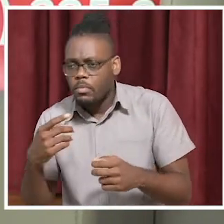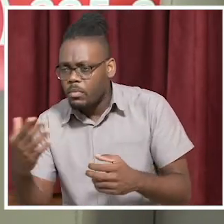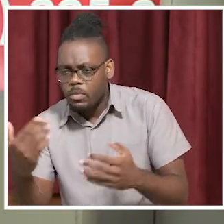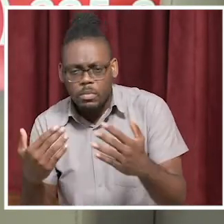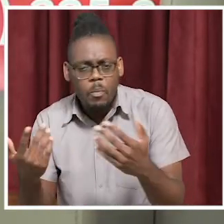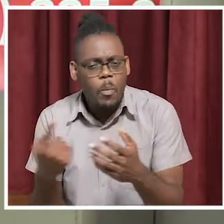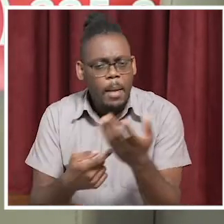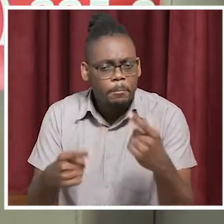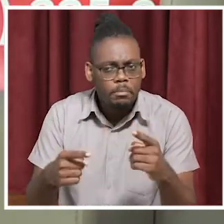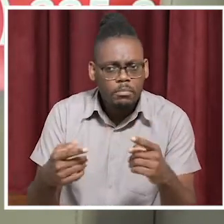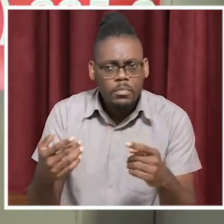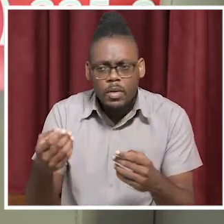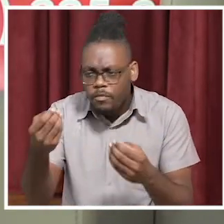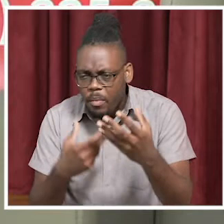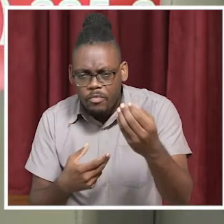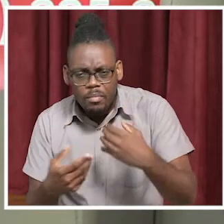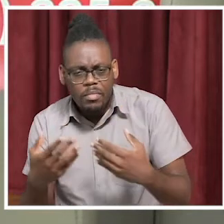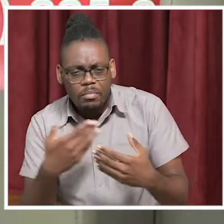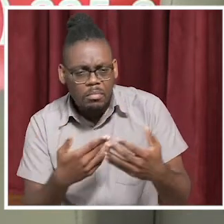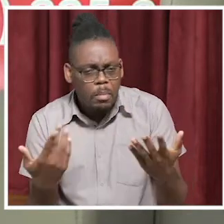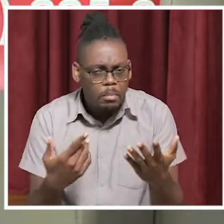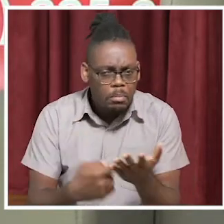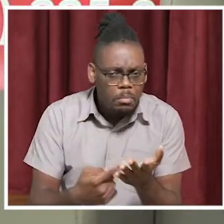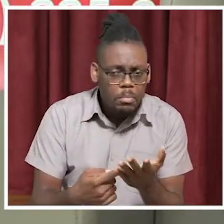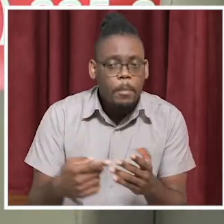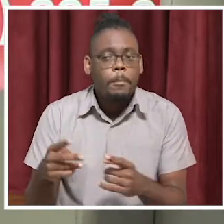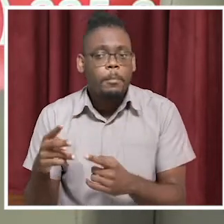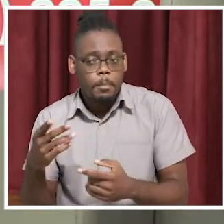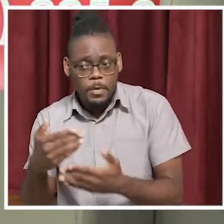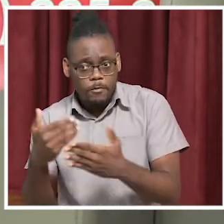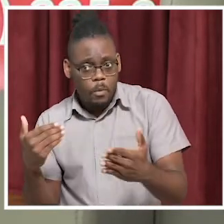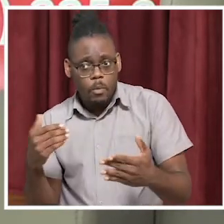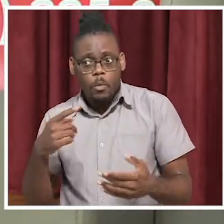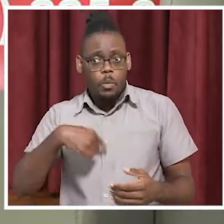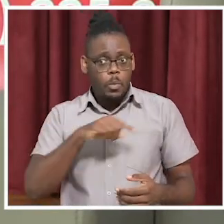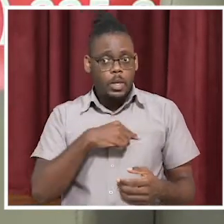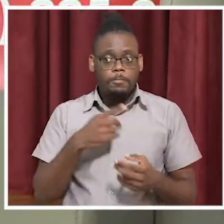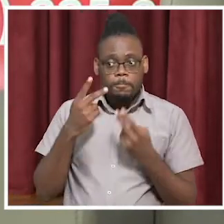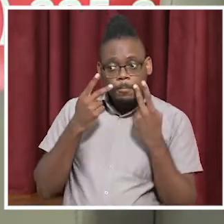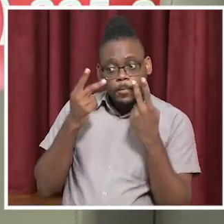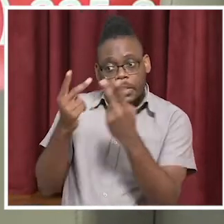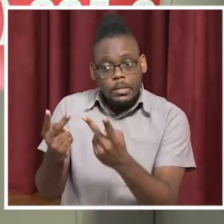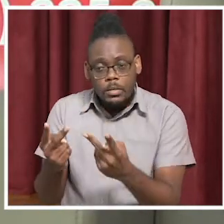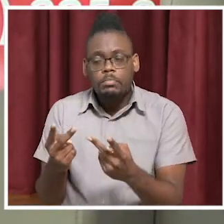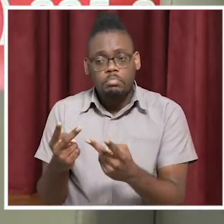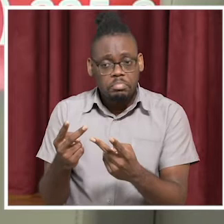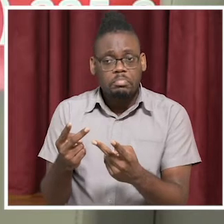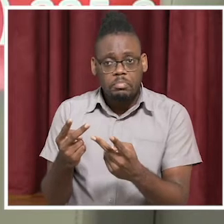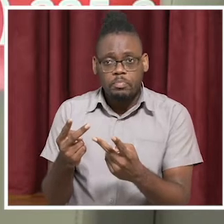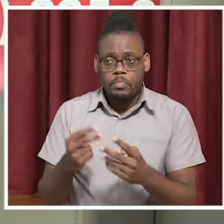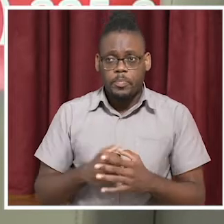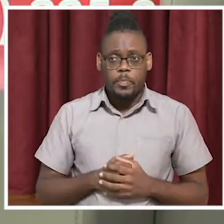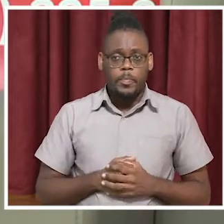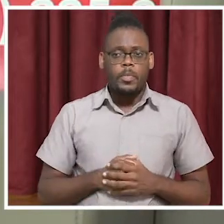Someone actually before the application, we actually go to you. Makes sense. So it's not necessarily that you have to be